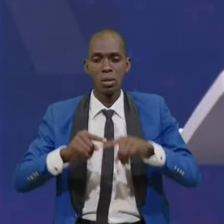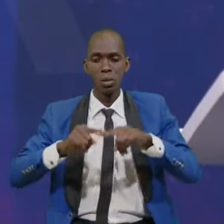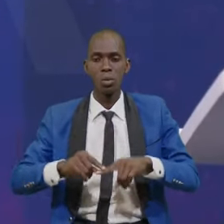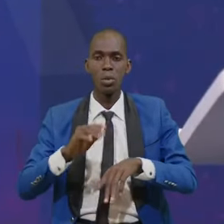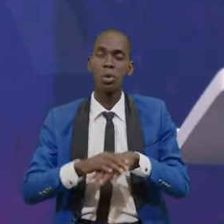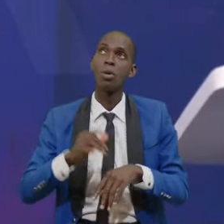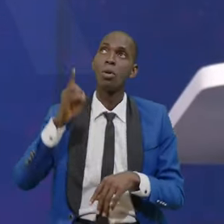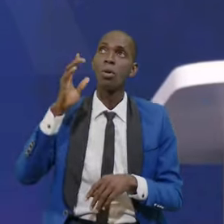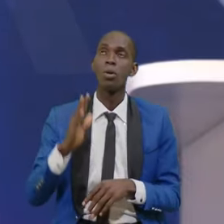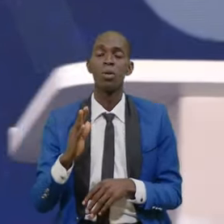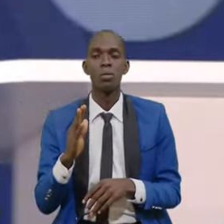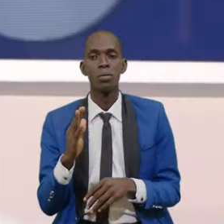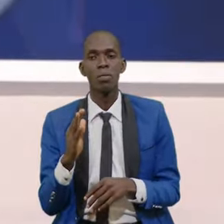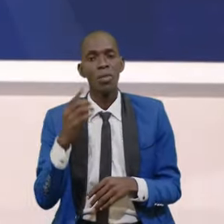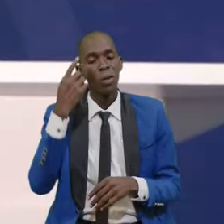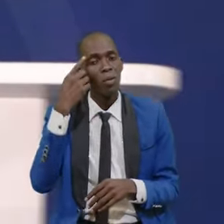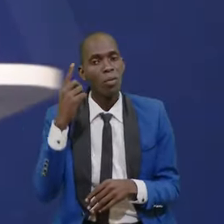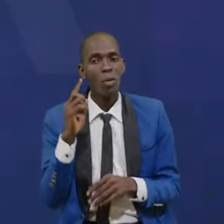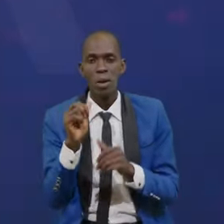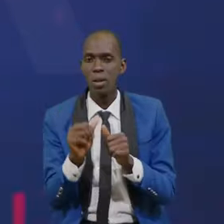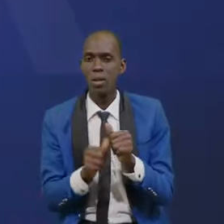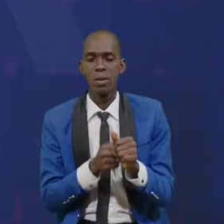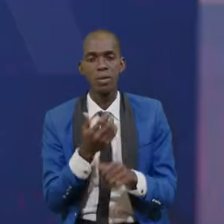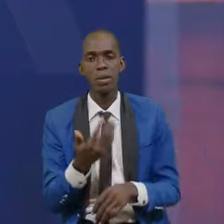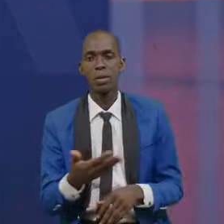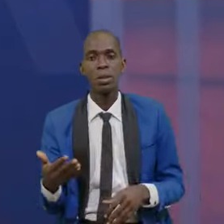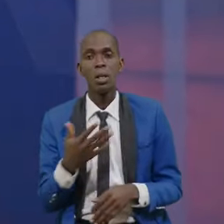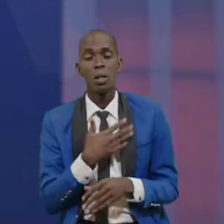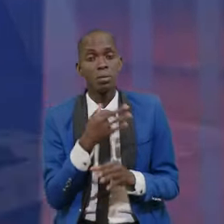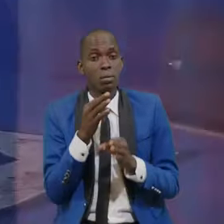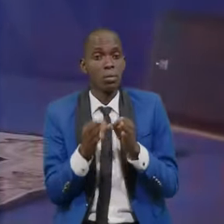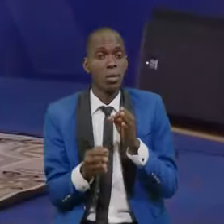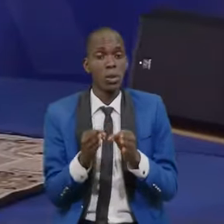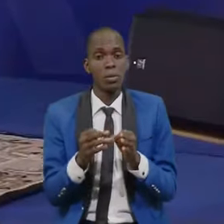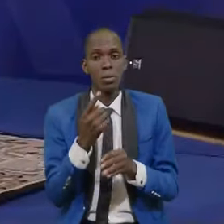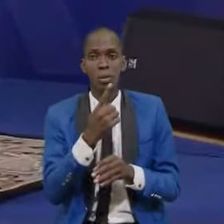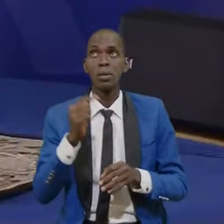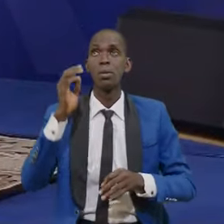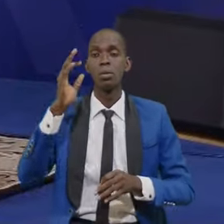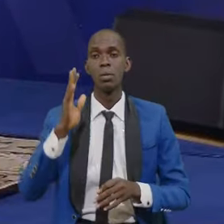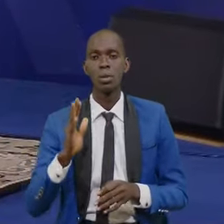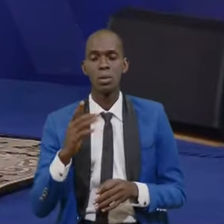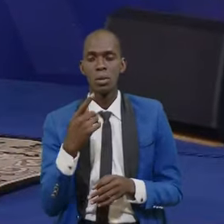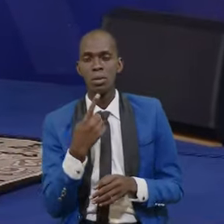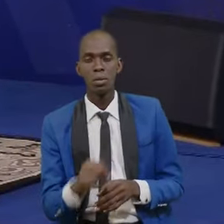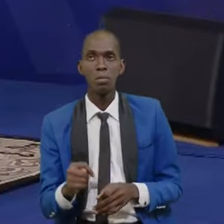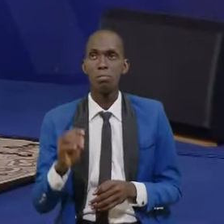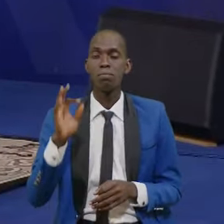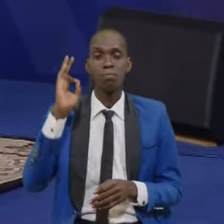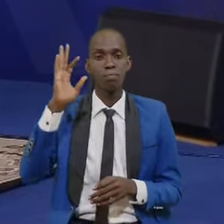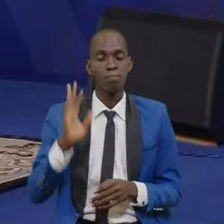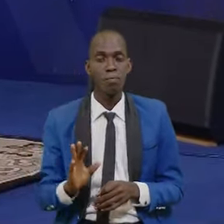depends on God for everything. And if the preacher, the pastor, the